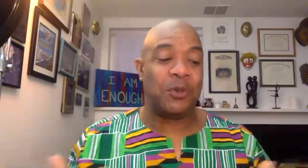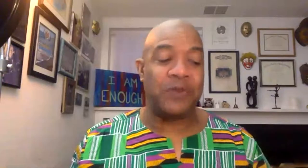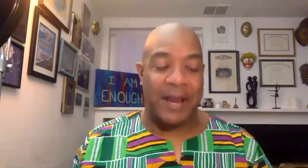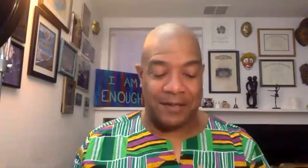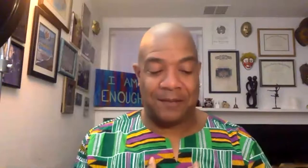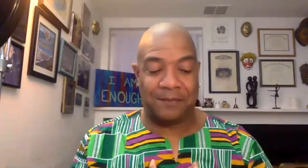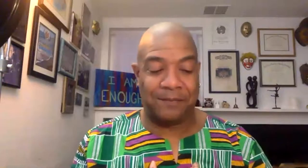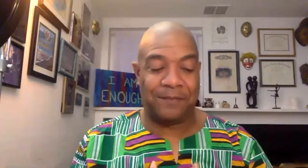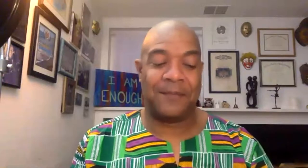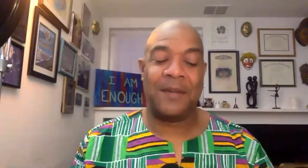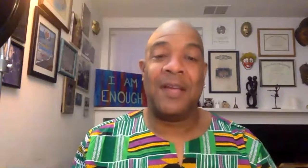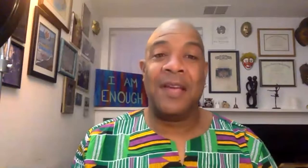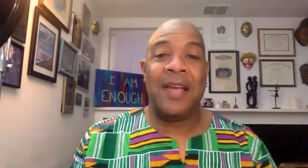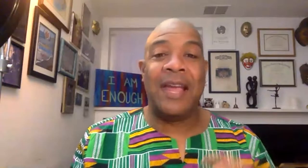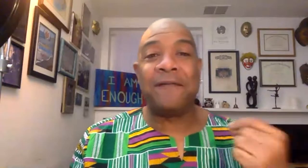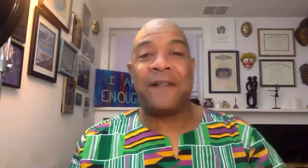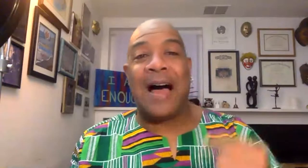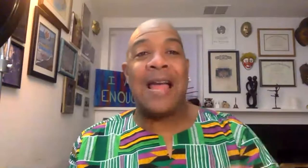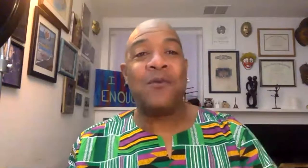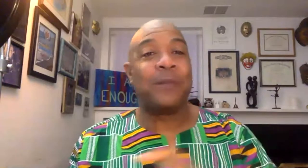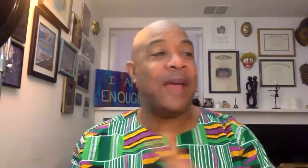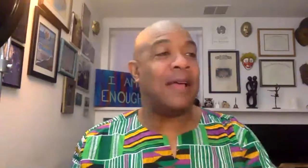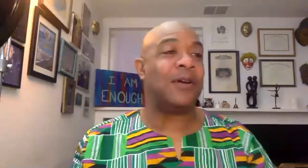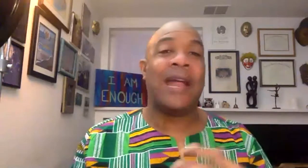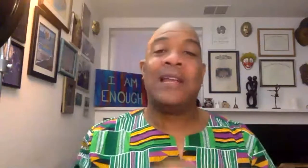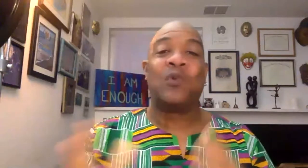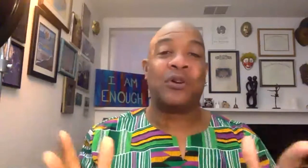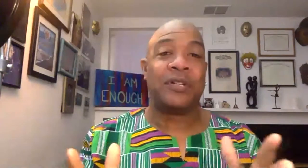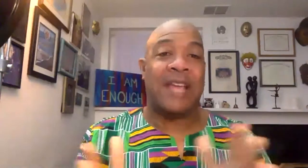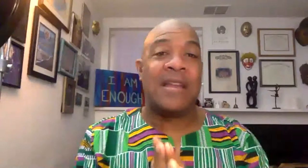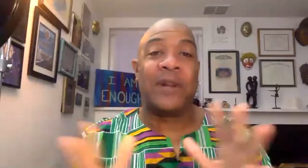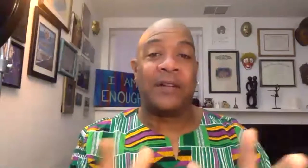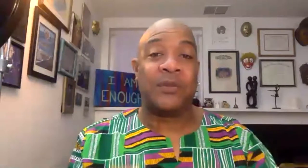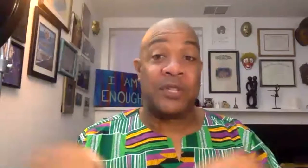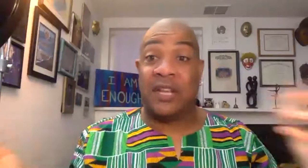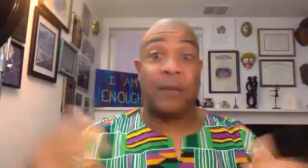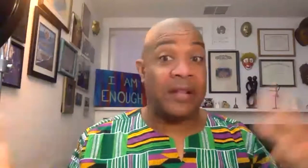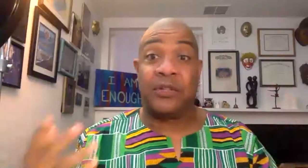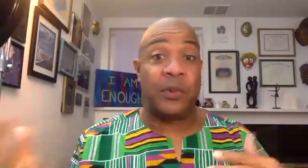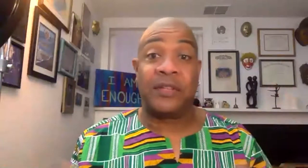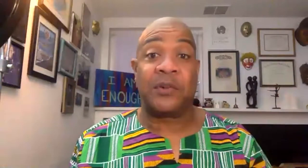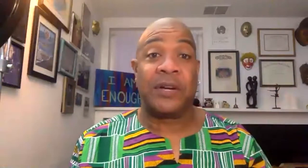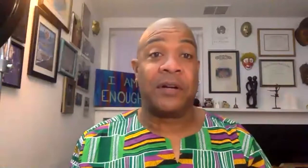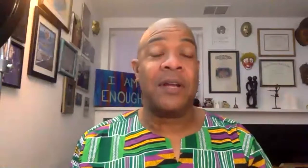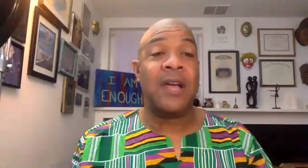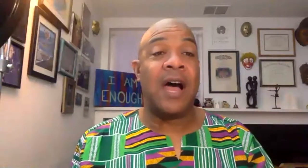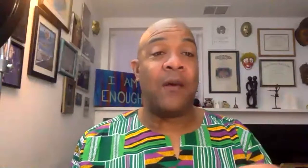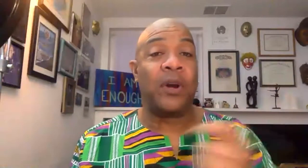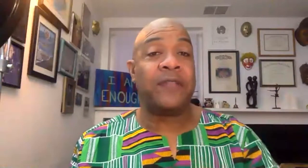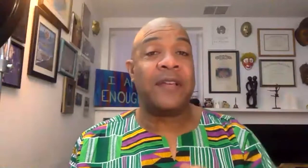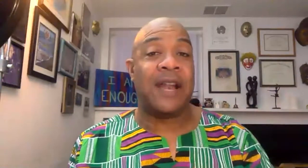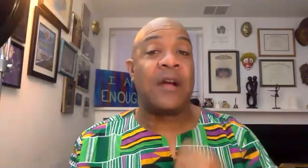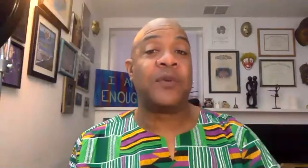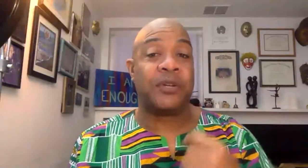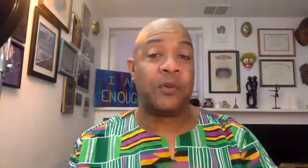to create. If I were to pass on any words to anyone else who was thinking about doing this career, one